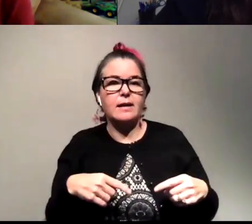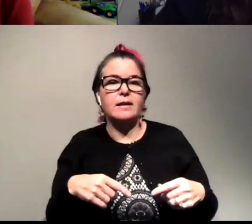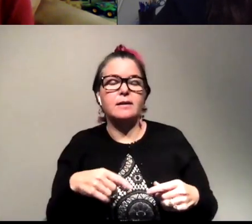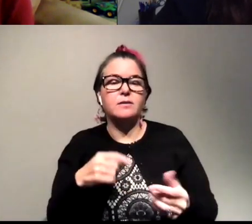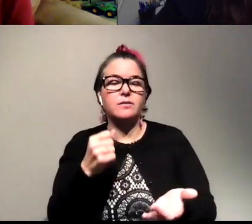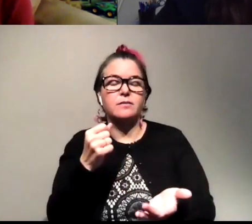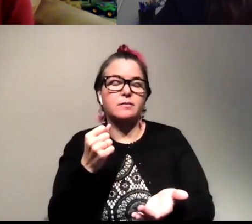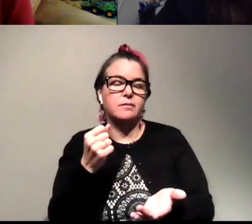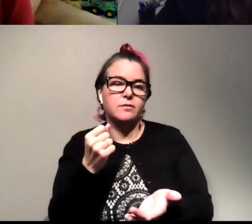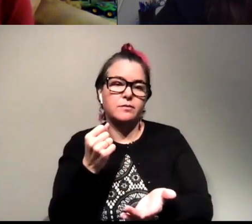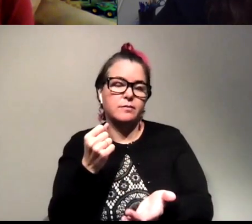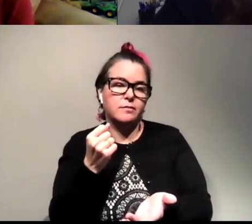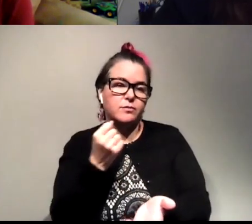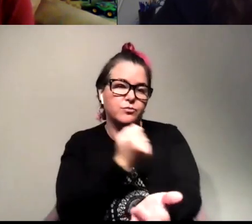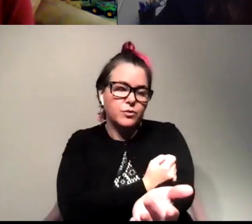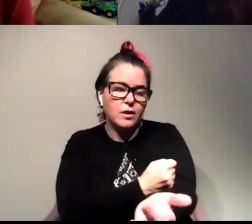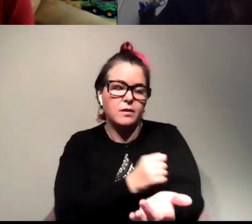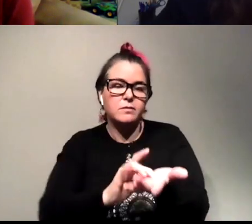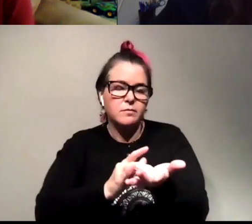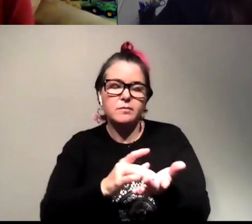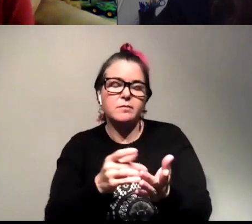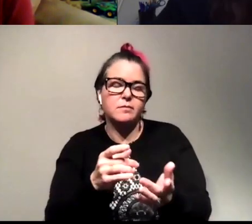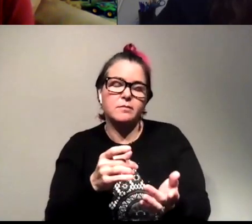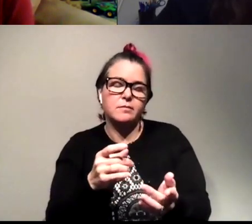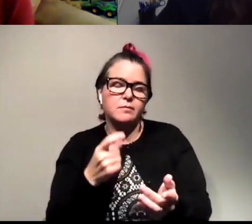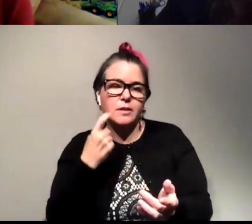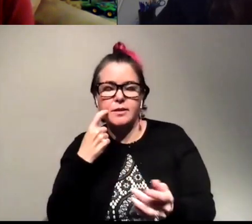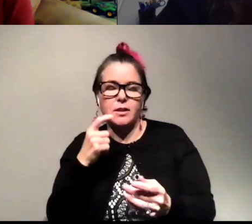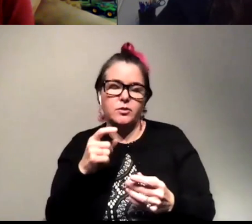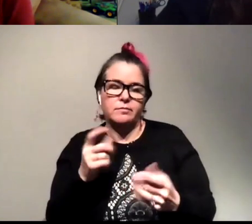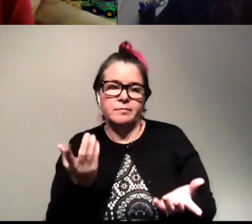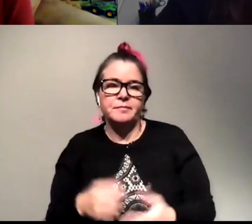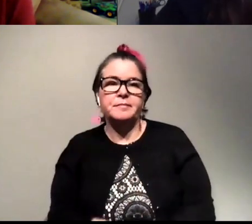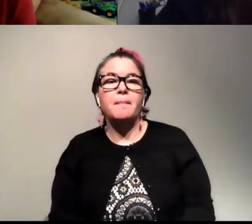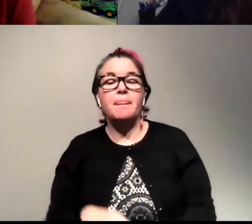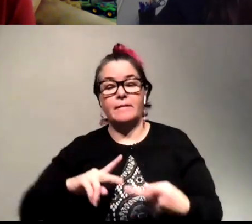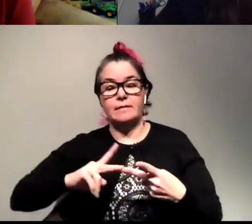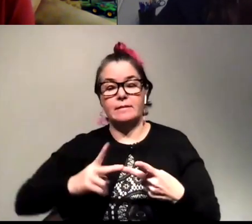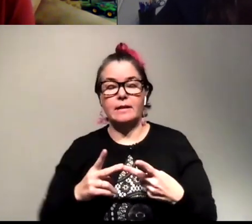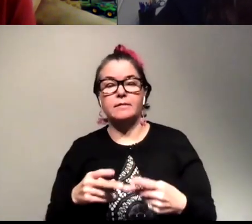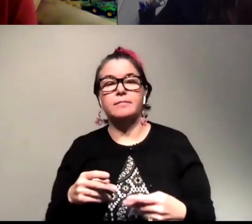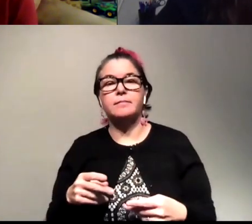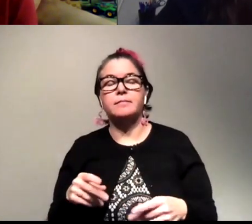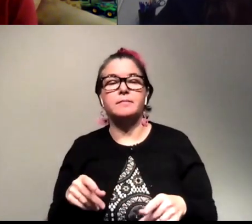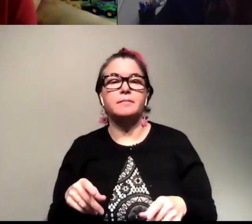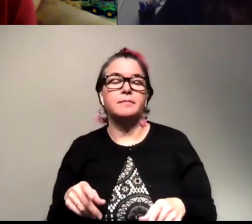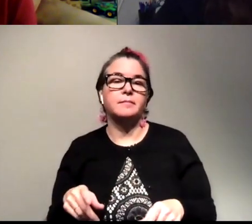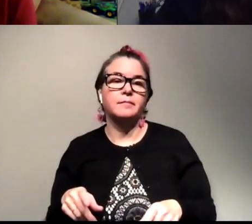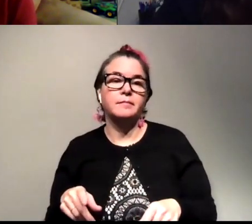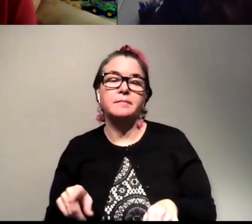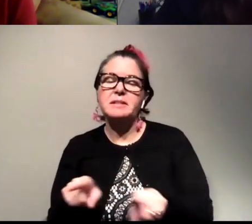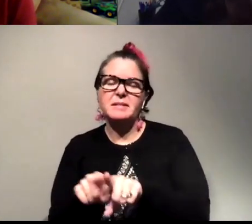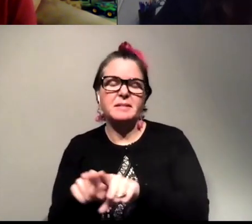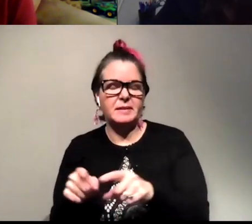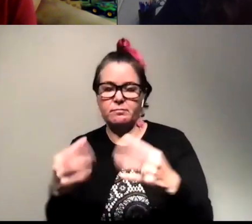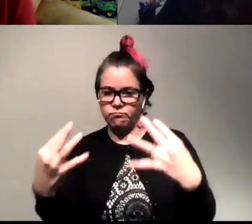abuse disorders. Awesome. That's wonderful advice. And then the second question is, if you still have